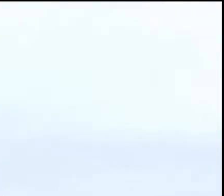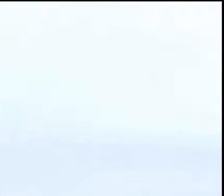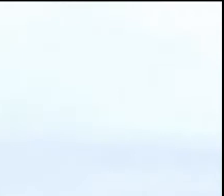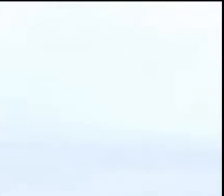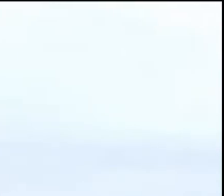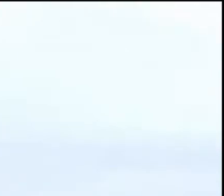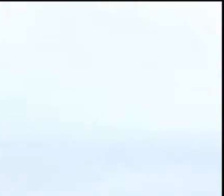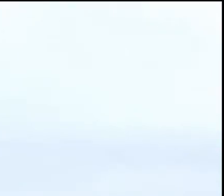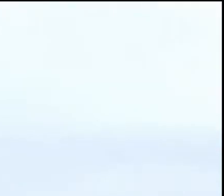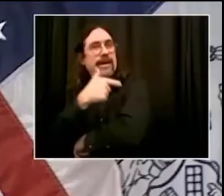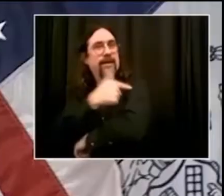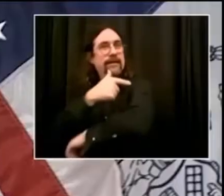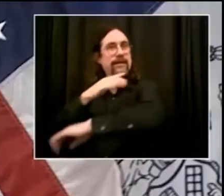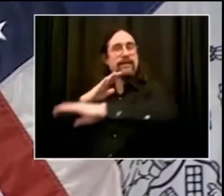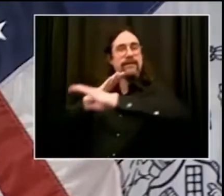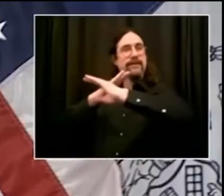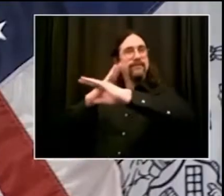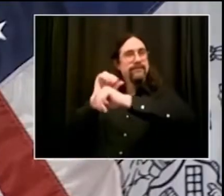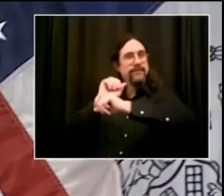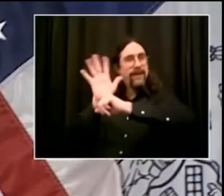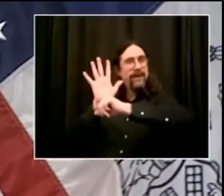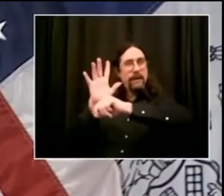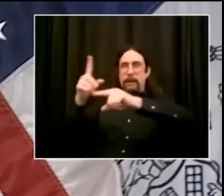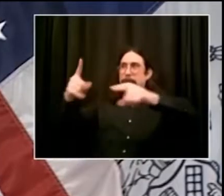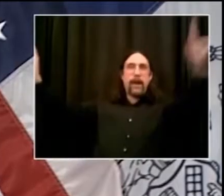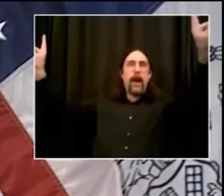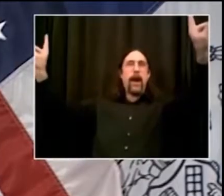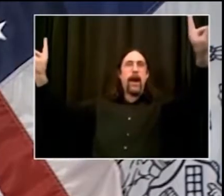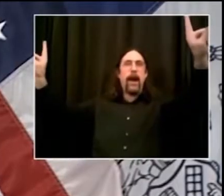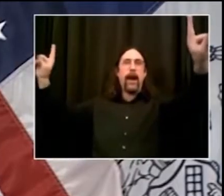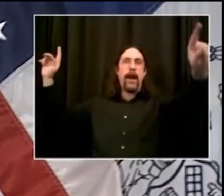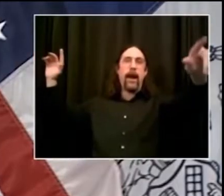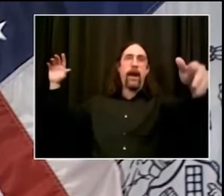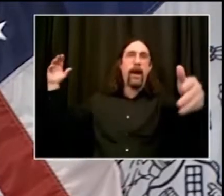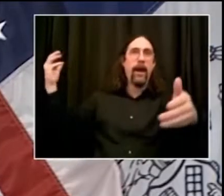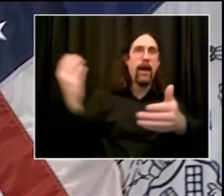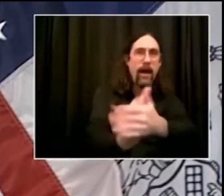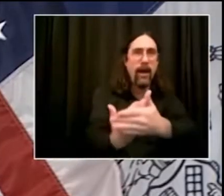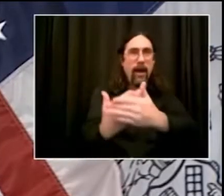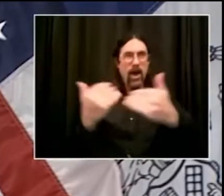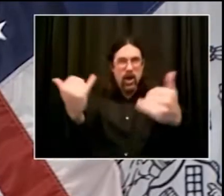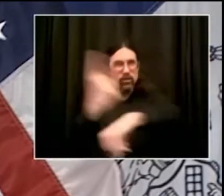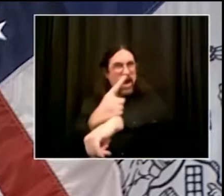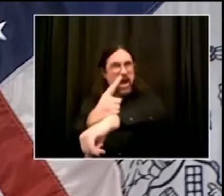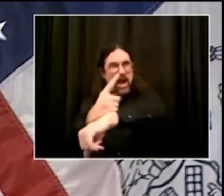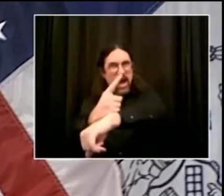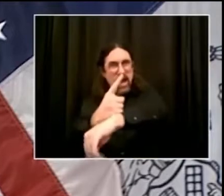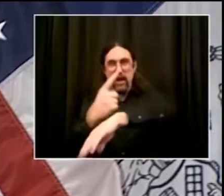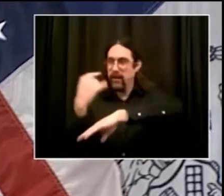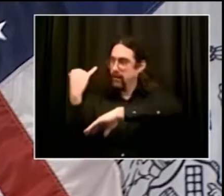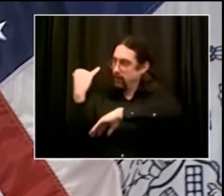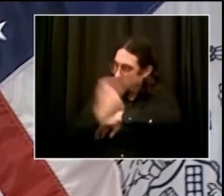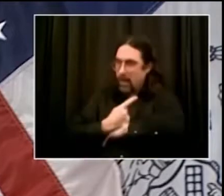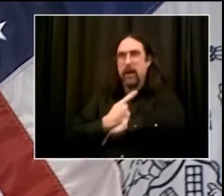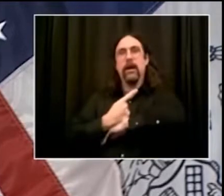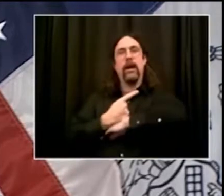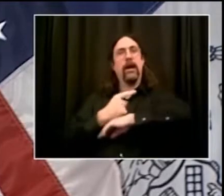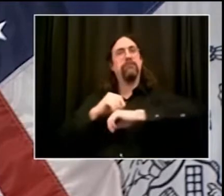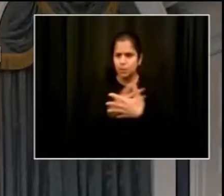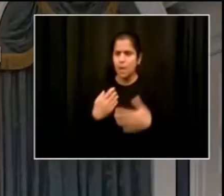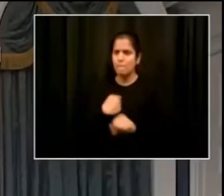Pfizer vials all weekend. From this day forward, the vaccine will be distributed, and we will turn the tide